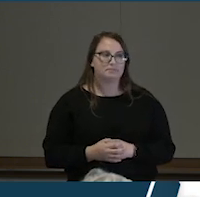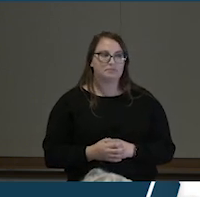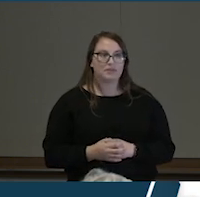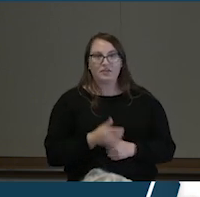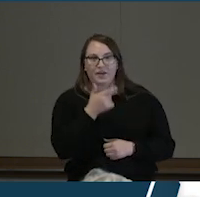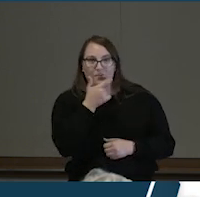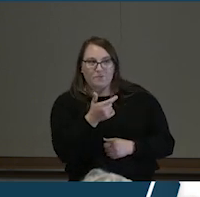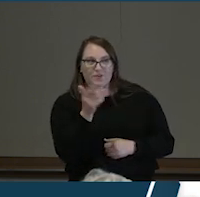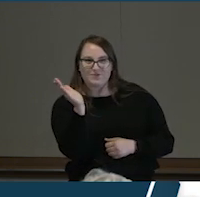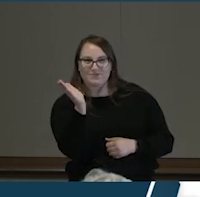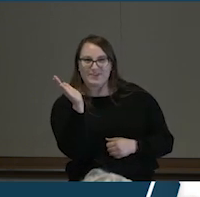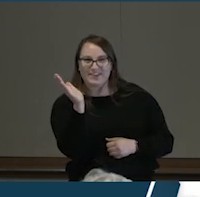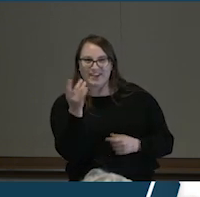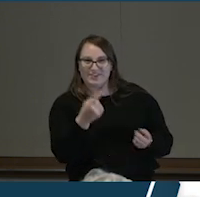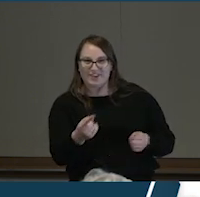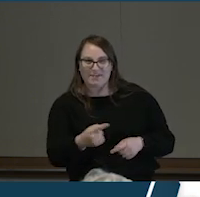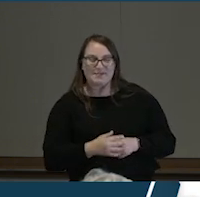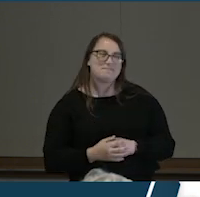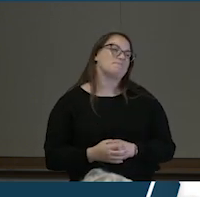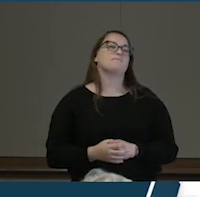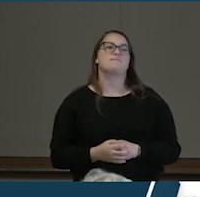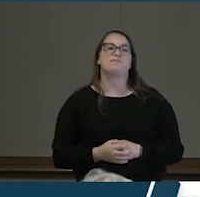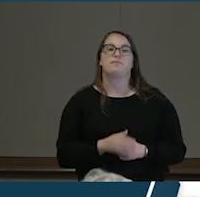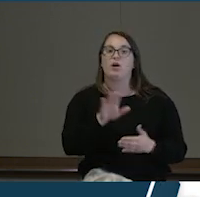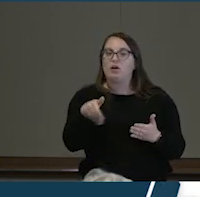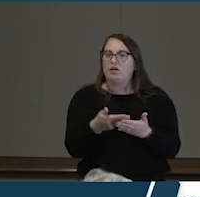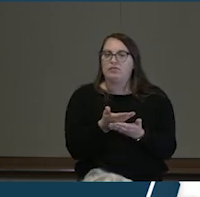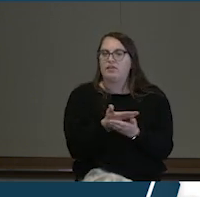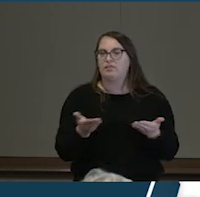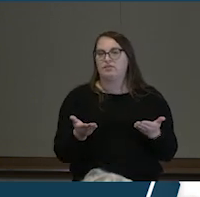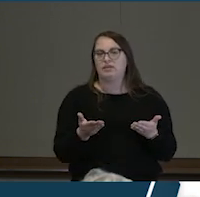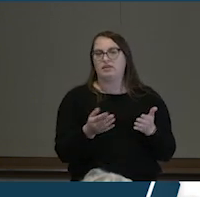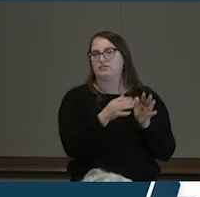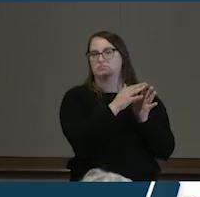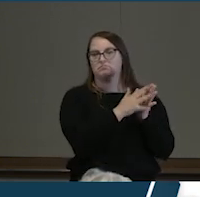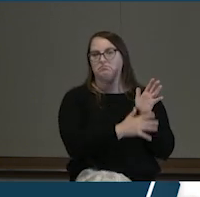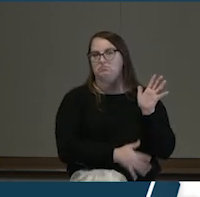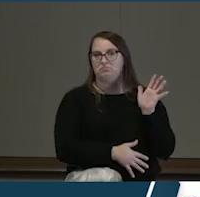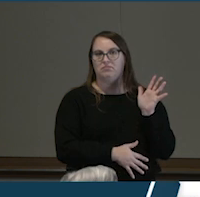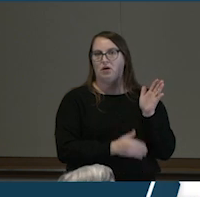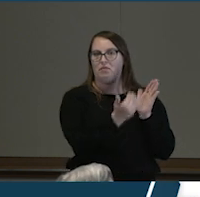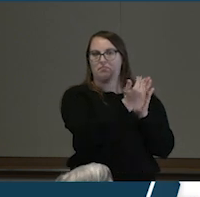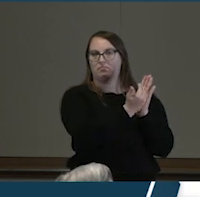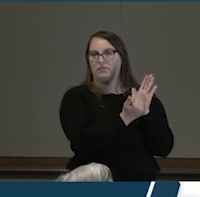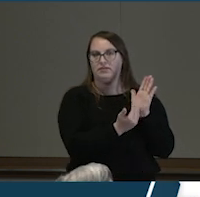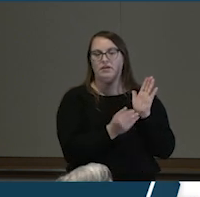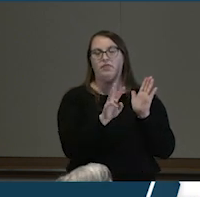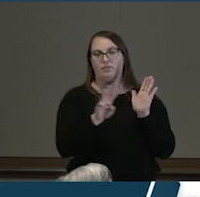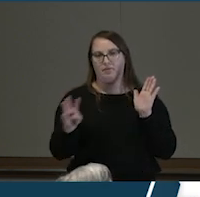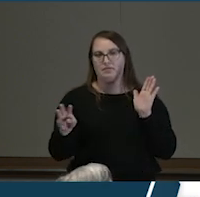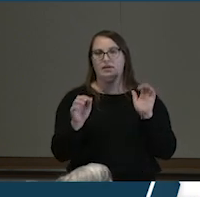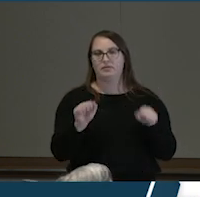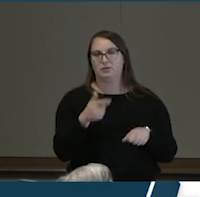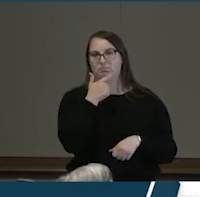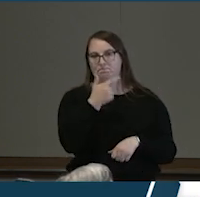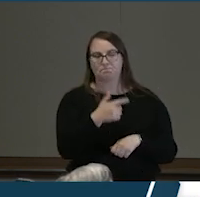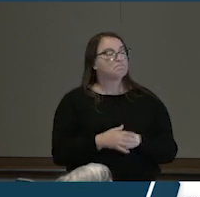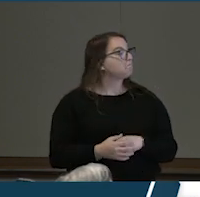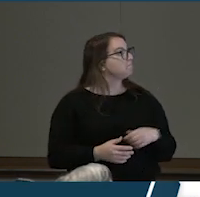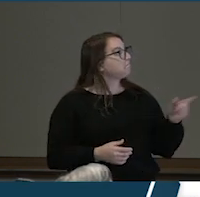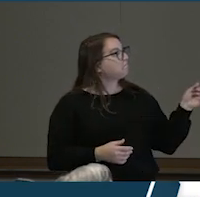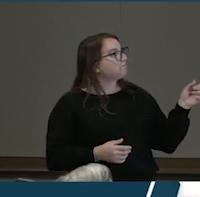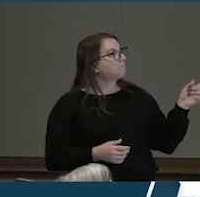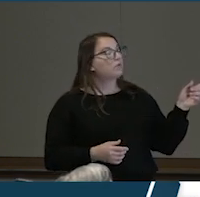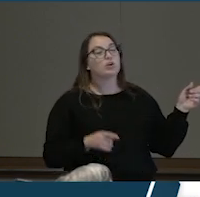presentation. And all this stuff is on the website. All right, so what do you got to do? You have to commit to the 2-day sessions. So